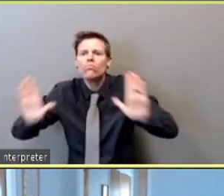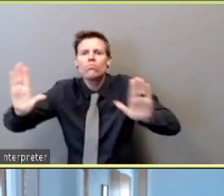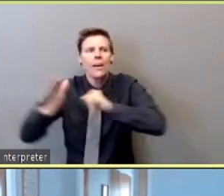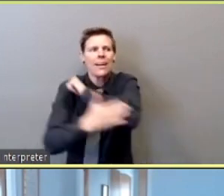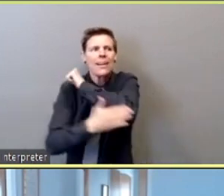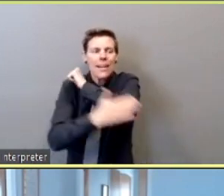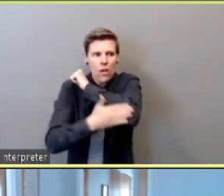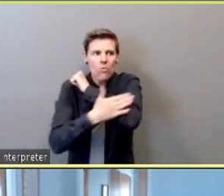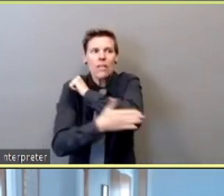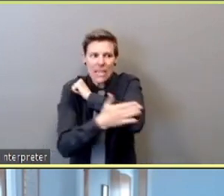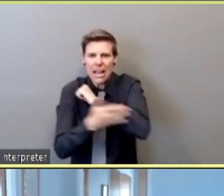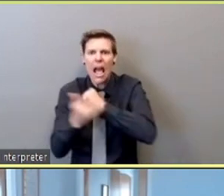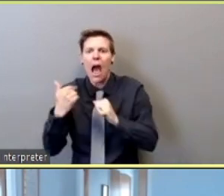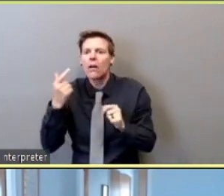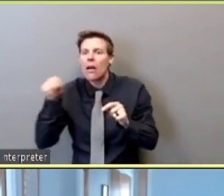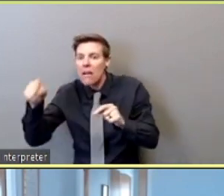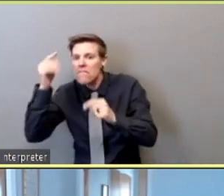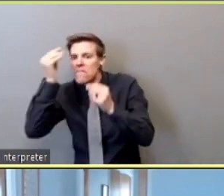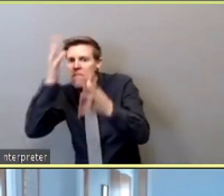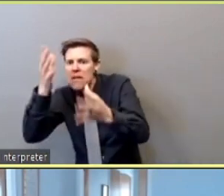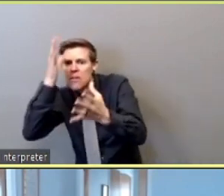And next slide.